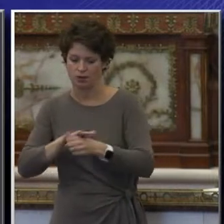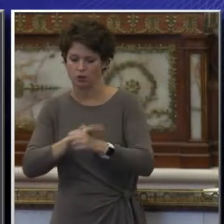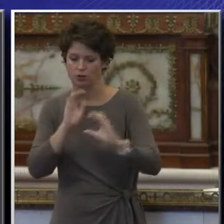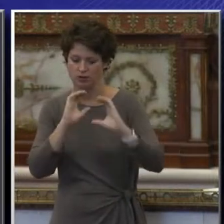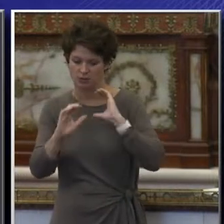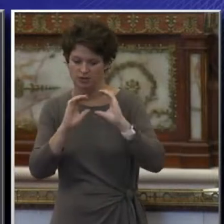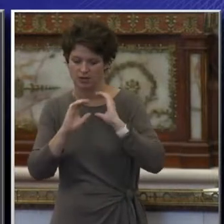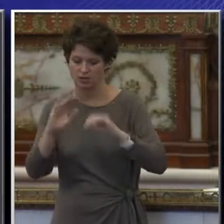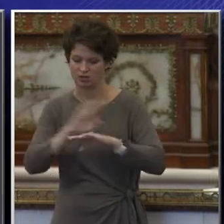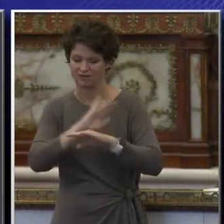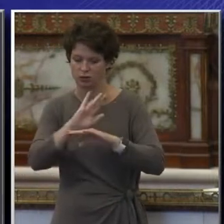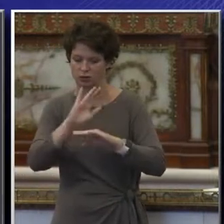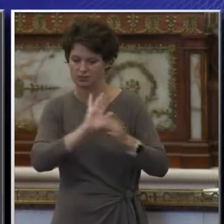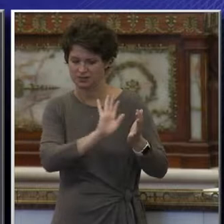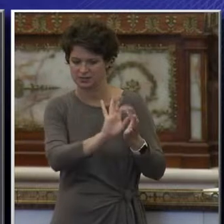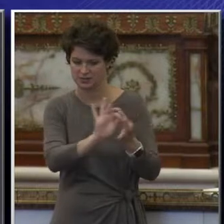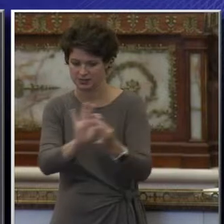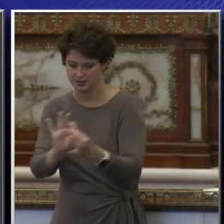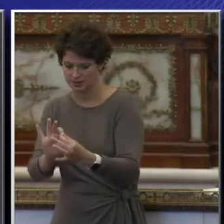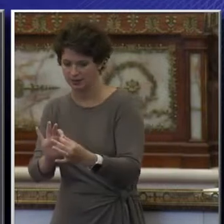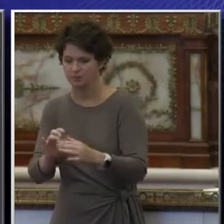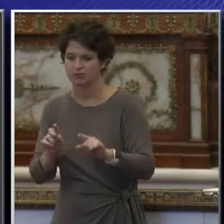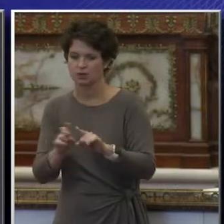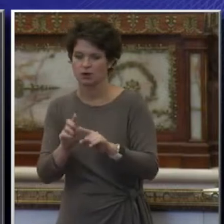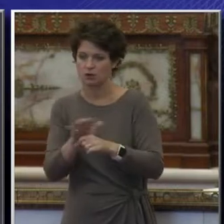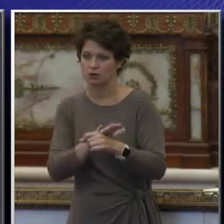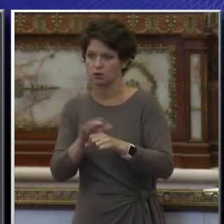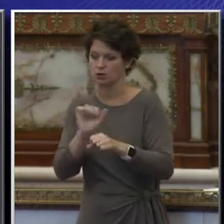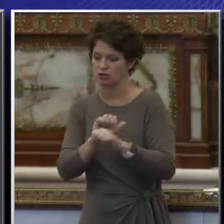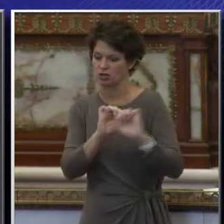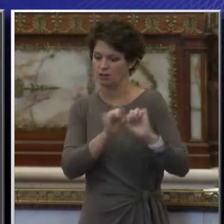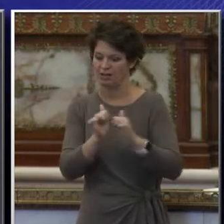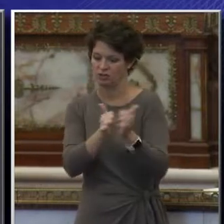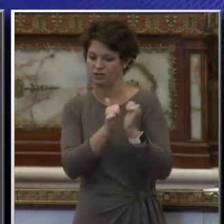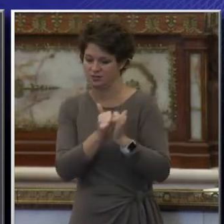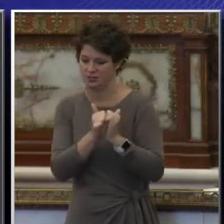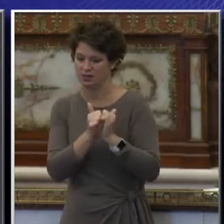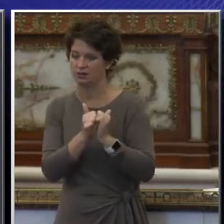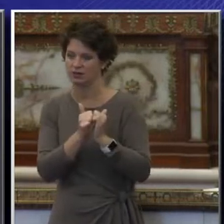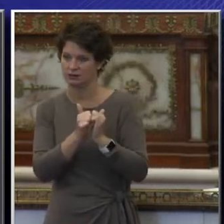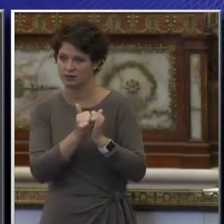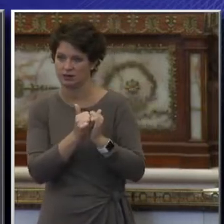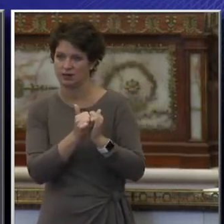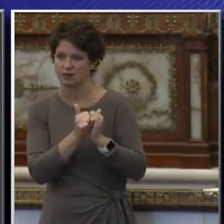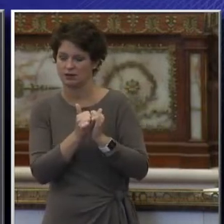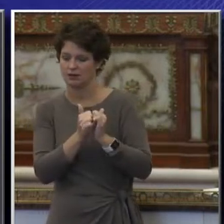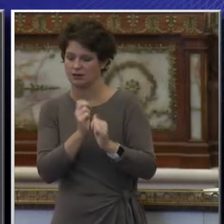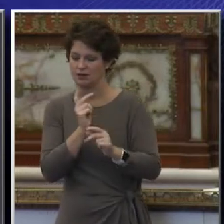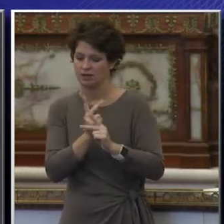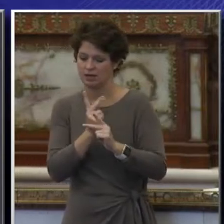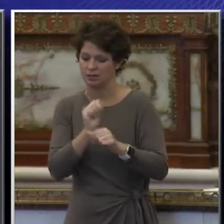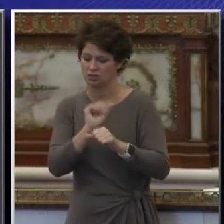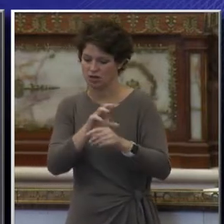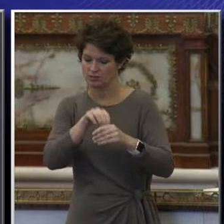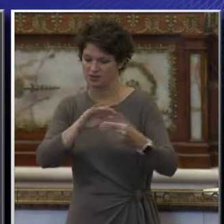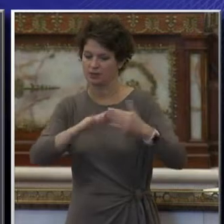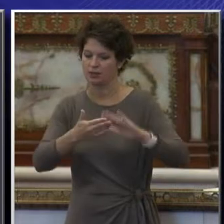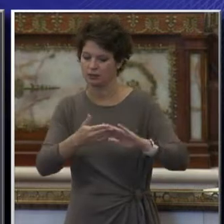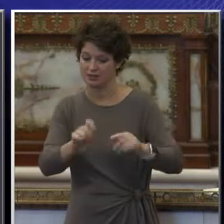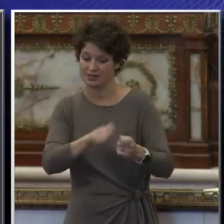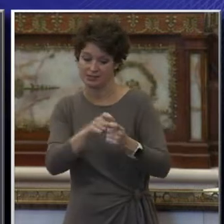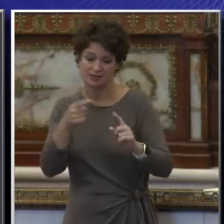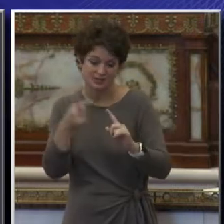communication firms and also local job agency folks that are keeping jobs in the community,